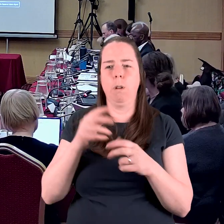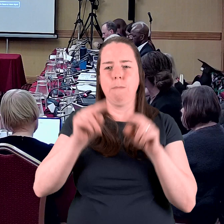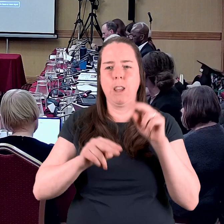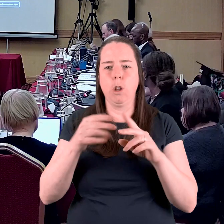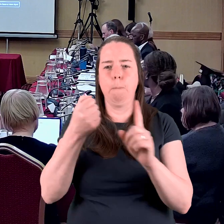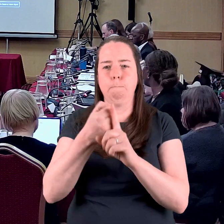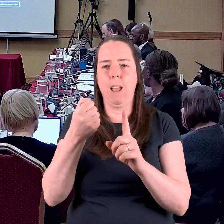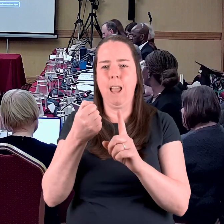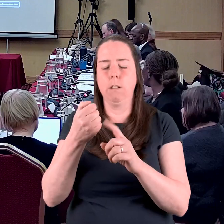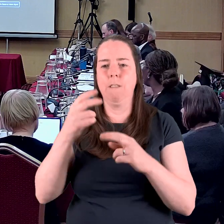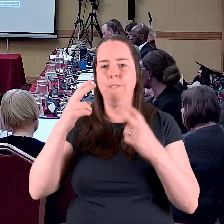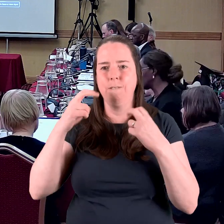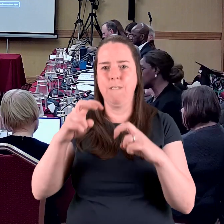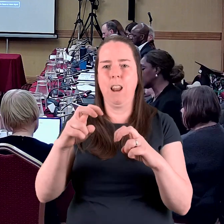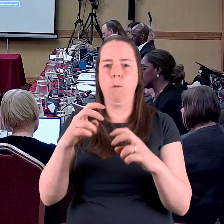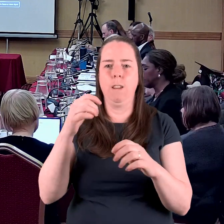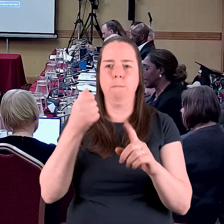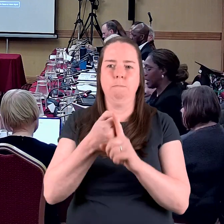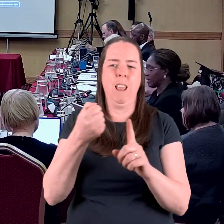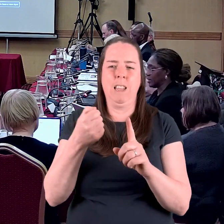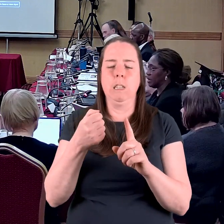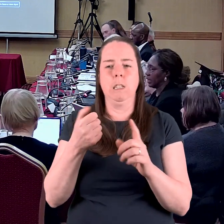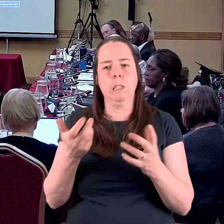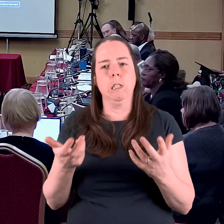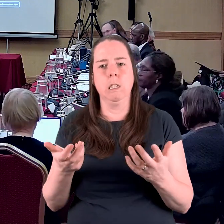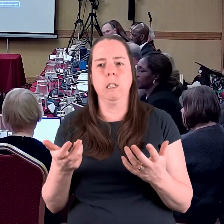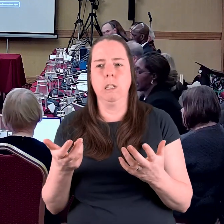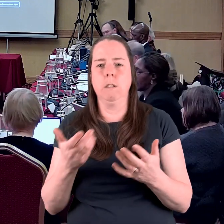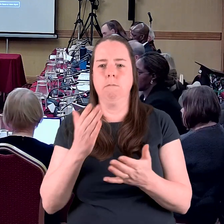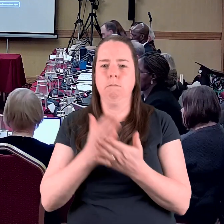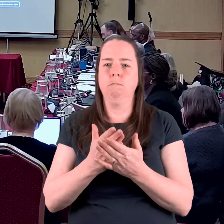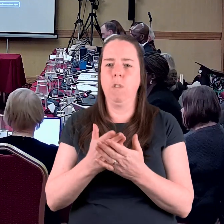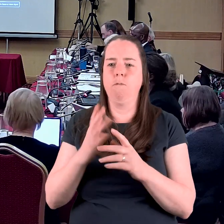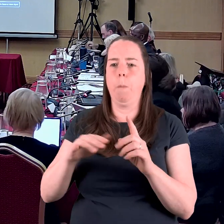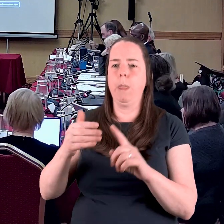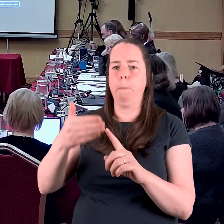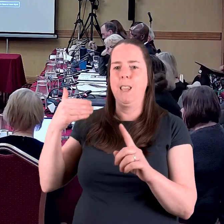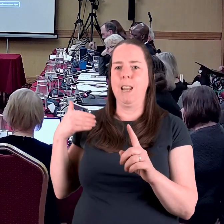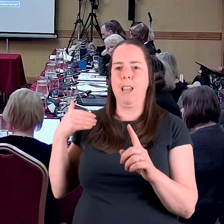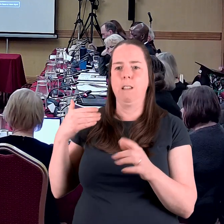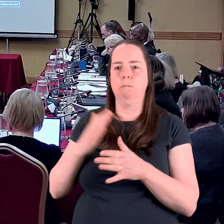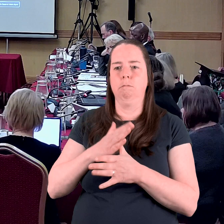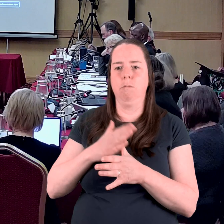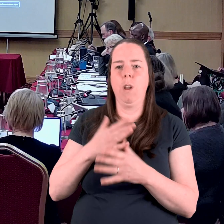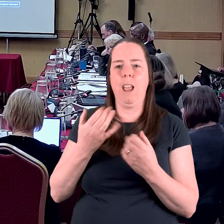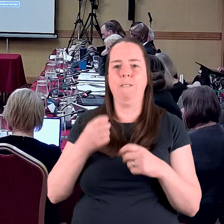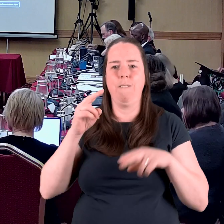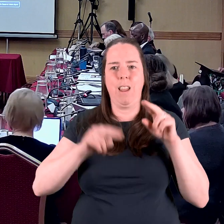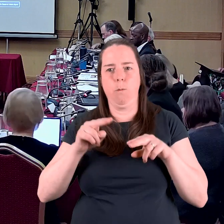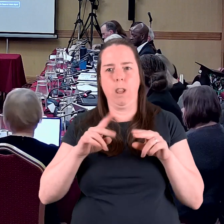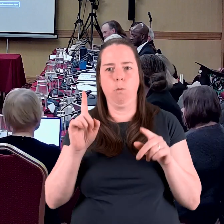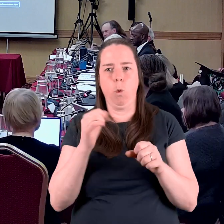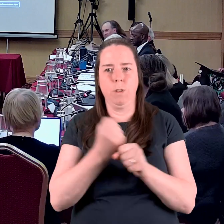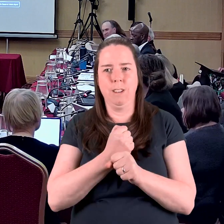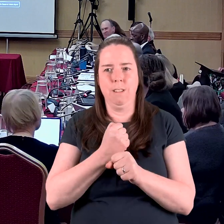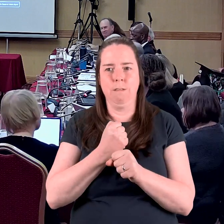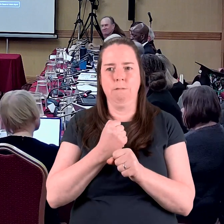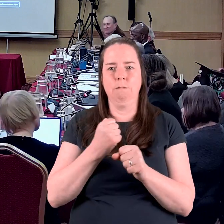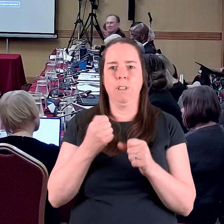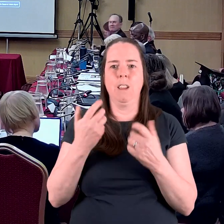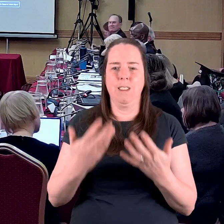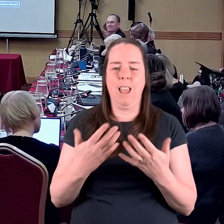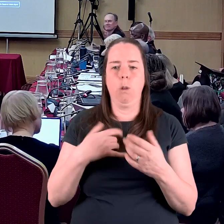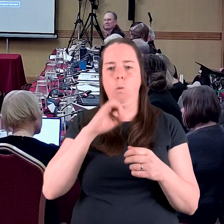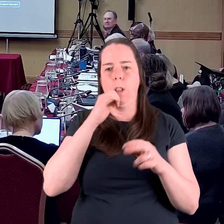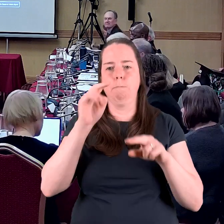measuring impact and actually evaluating the impact that is making. And definitely in our bid, from the beginning, we actually wave evaluation to what